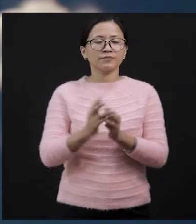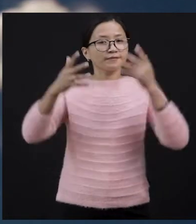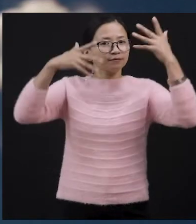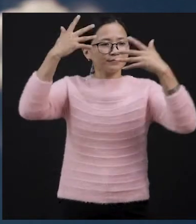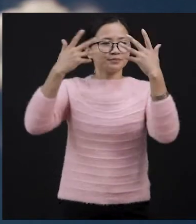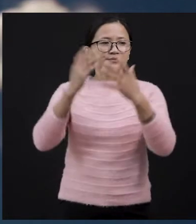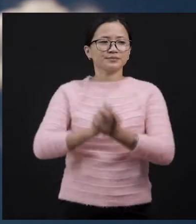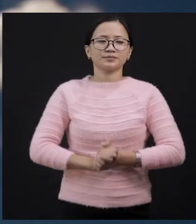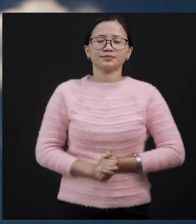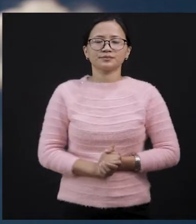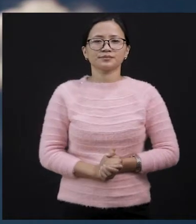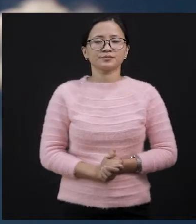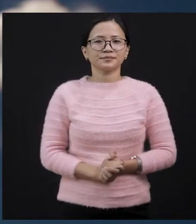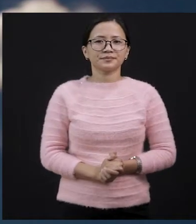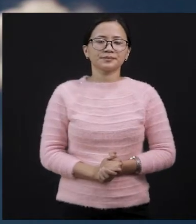air.